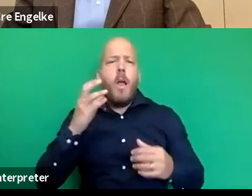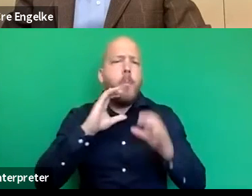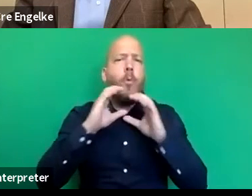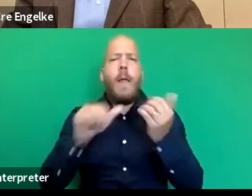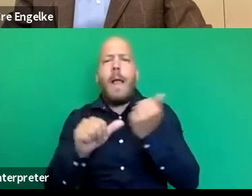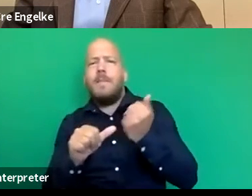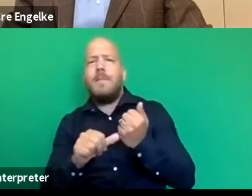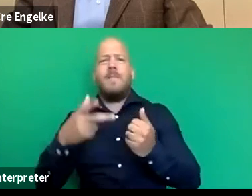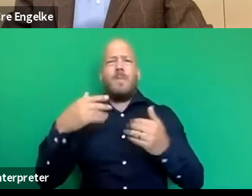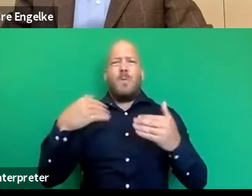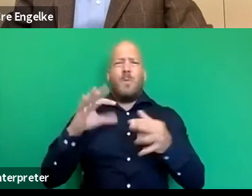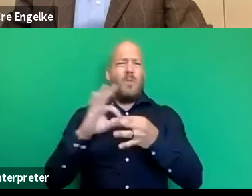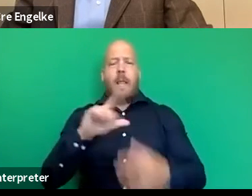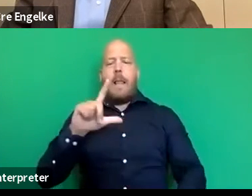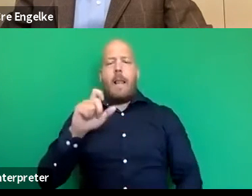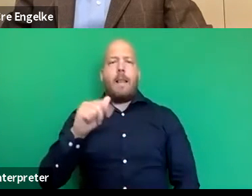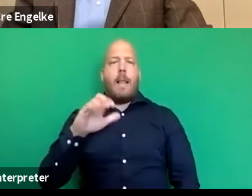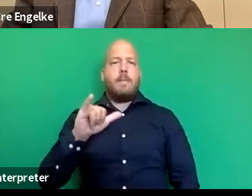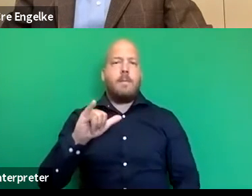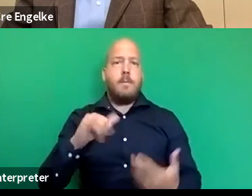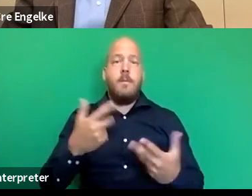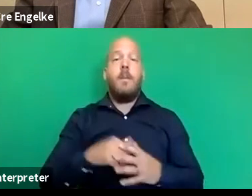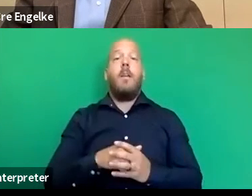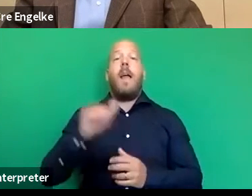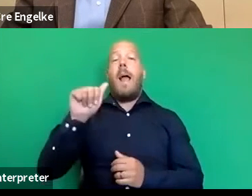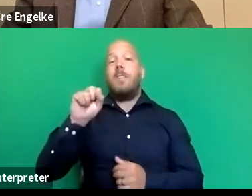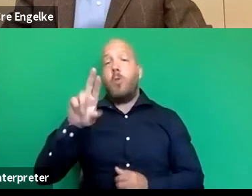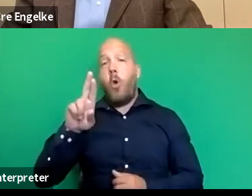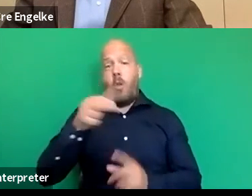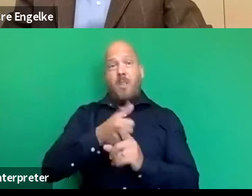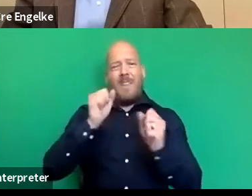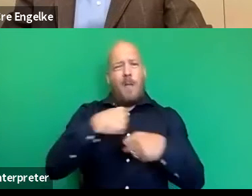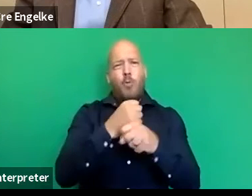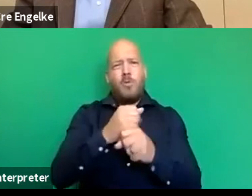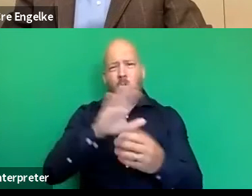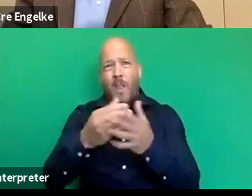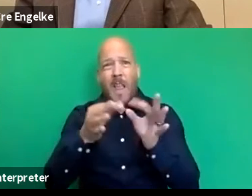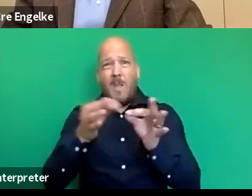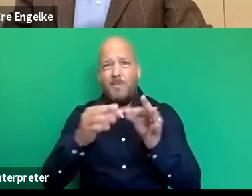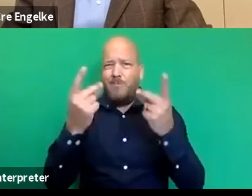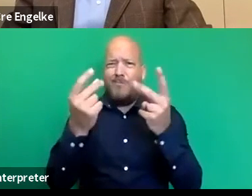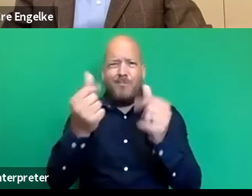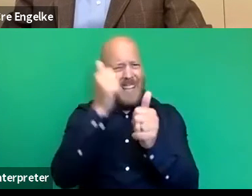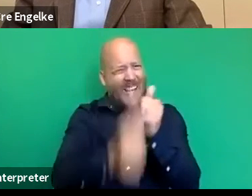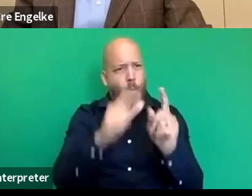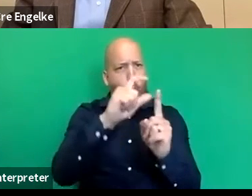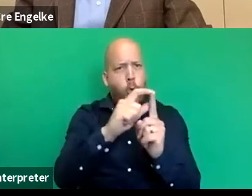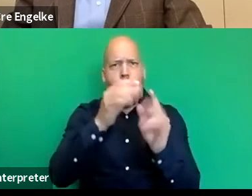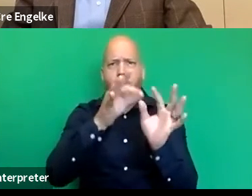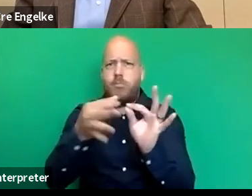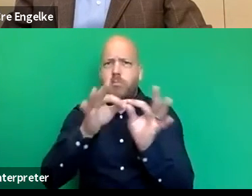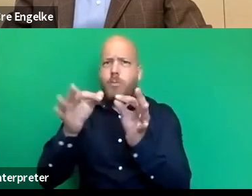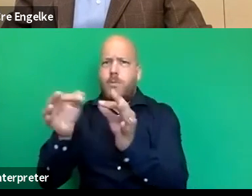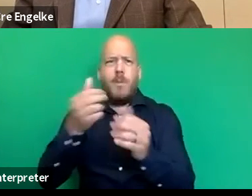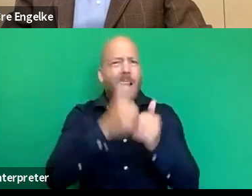produce captions on a per word basis that have a lower latency, that is time between when the word is spoken and the